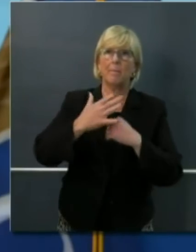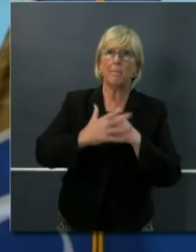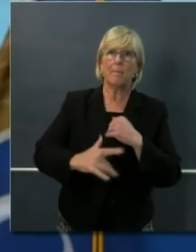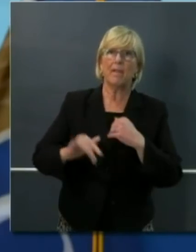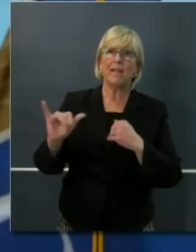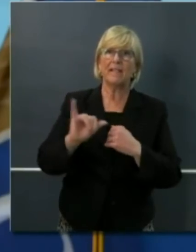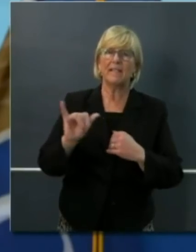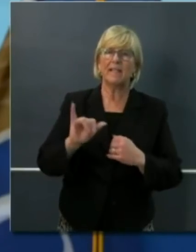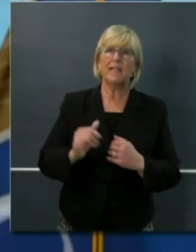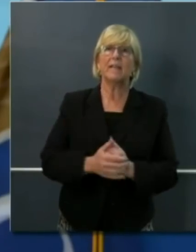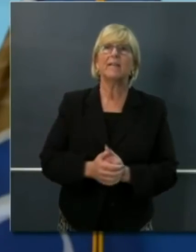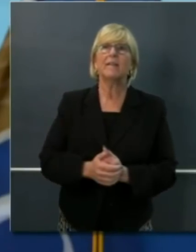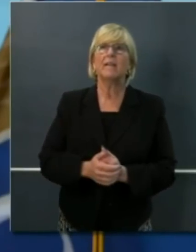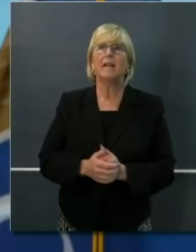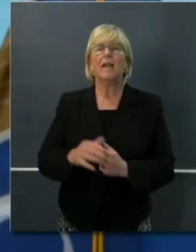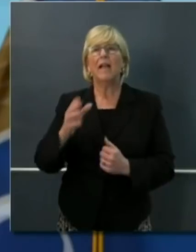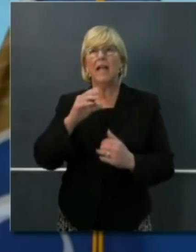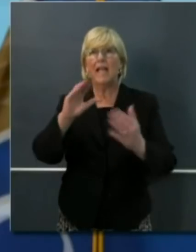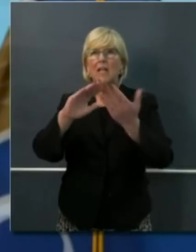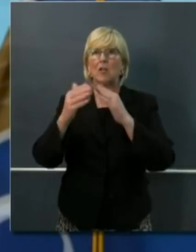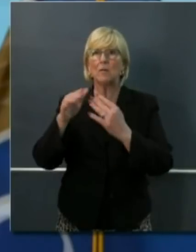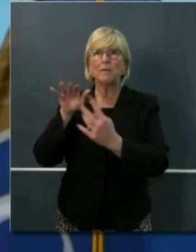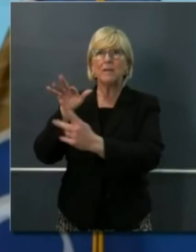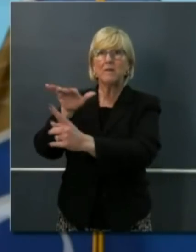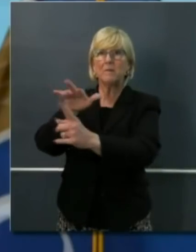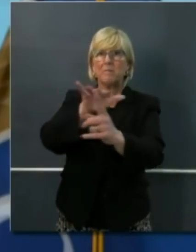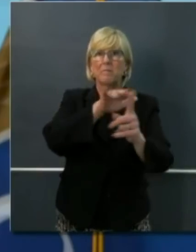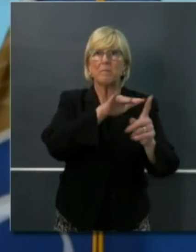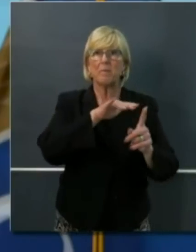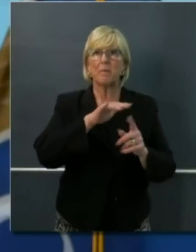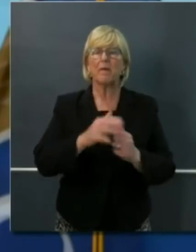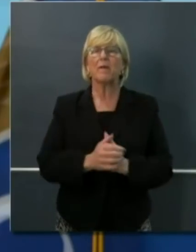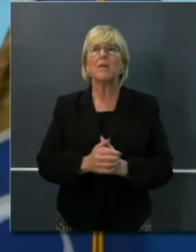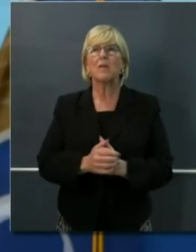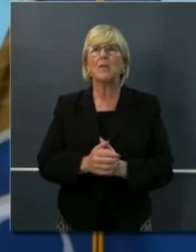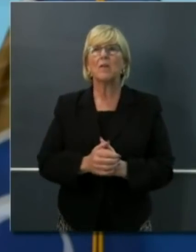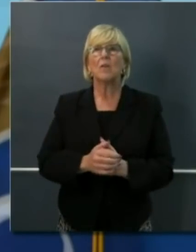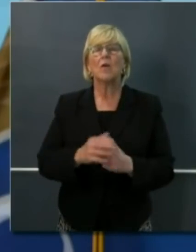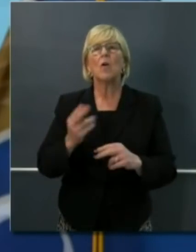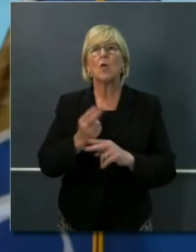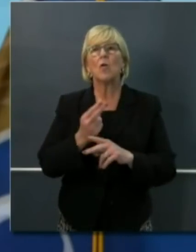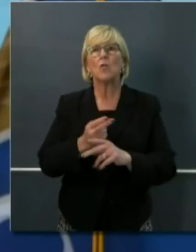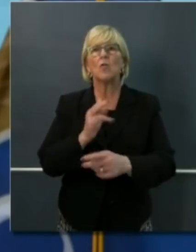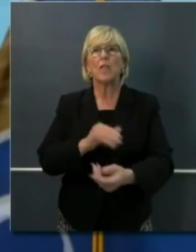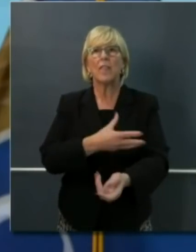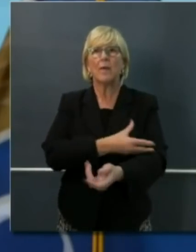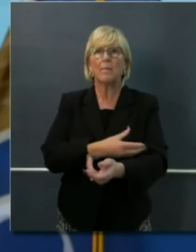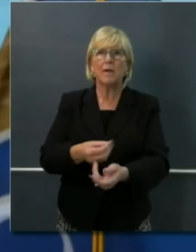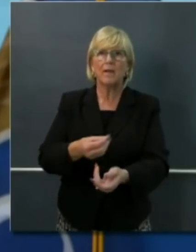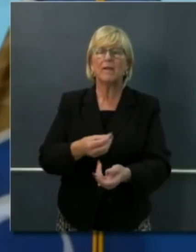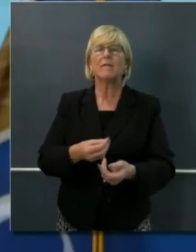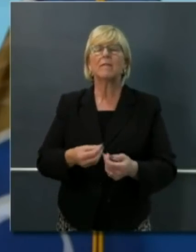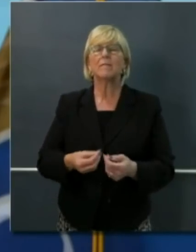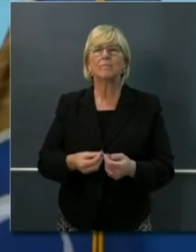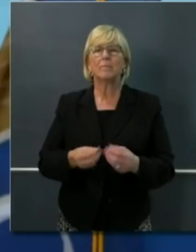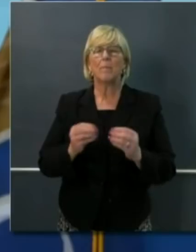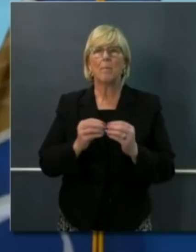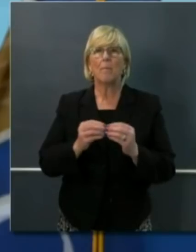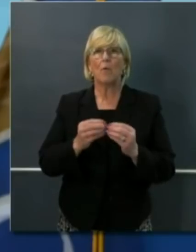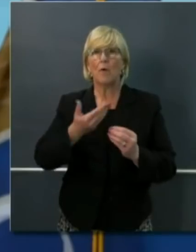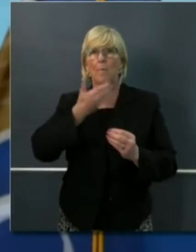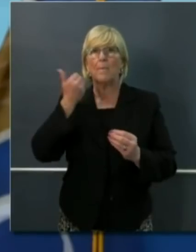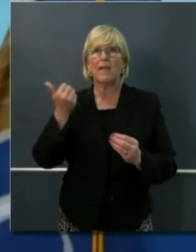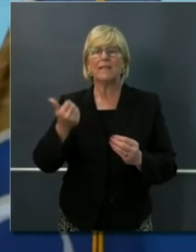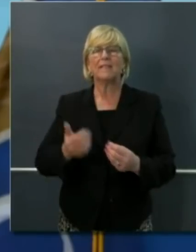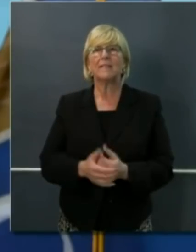capacity of testing with community surveillance and the serological through using the serological framework and serology broadly.